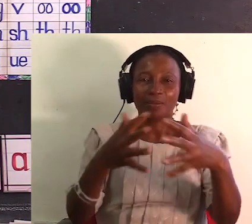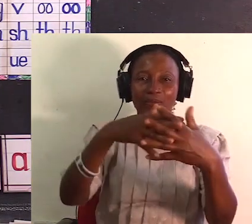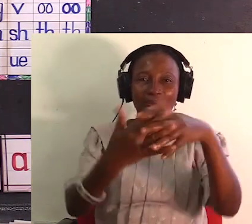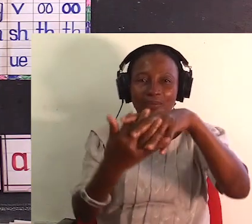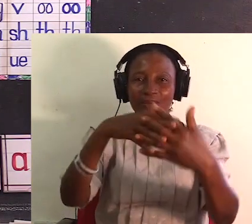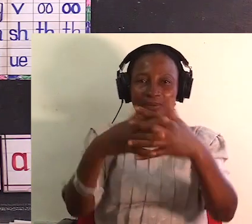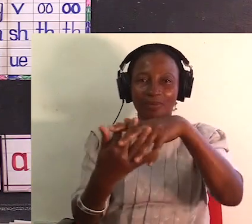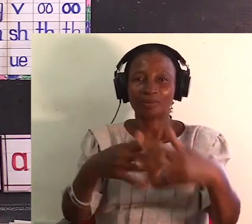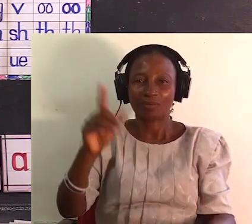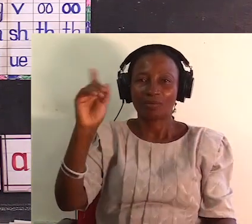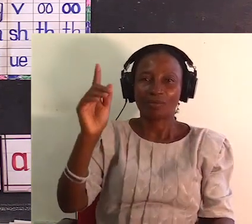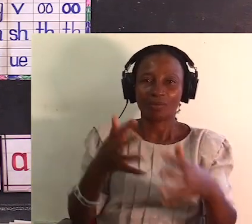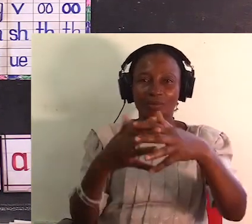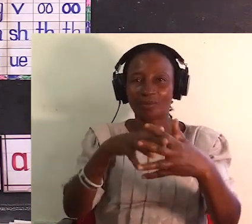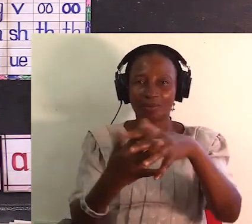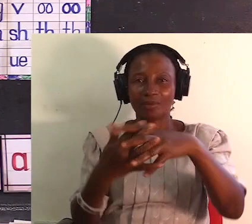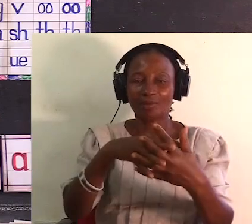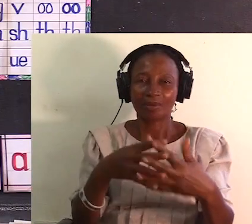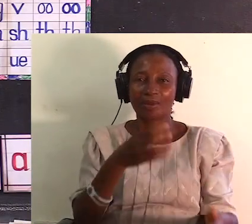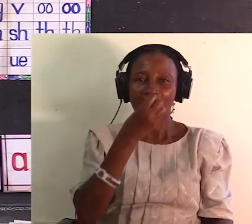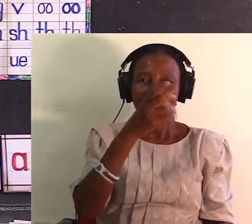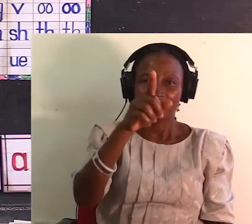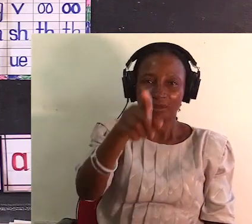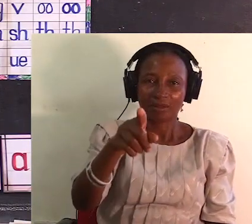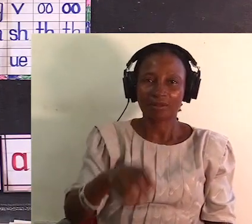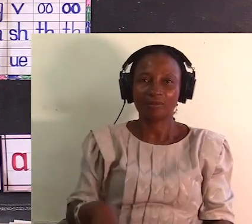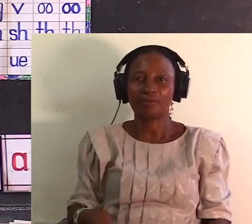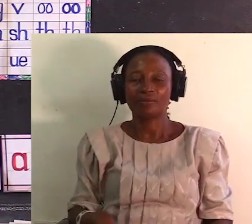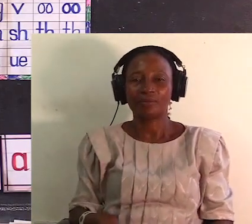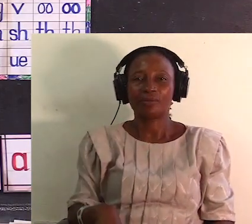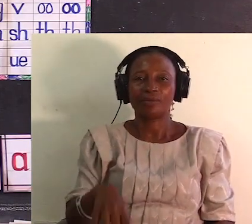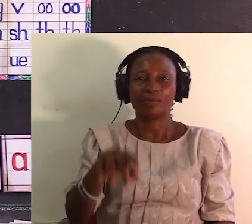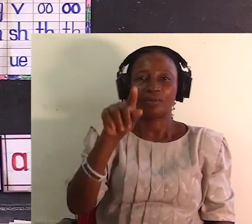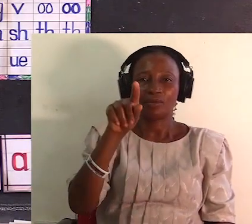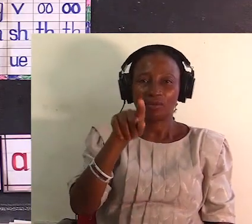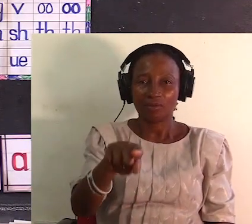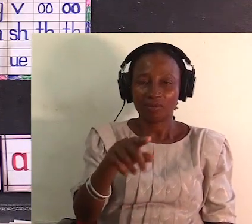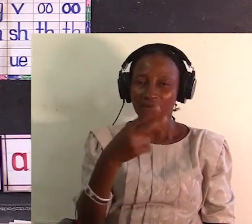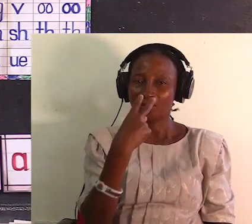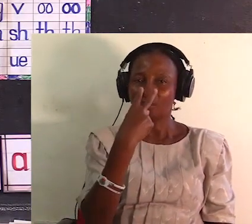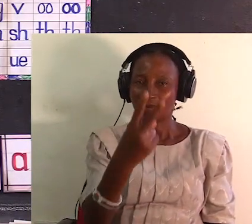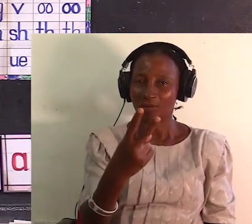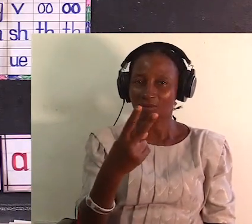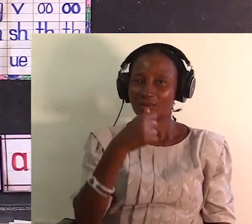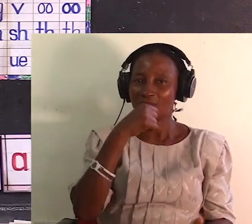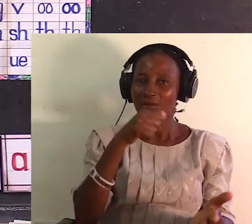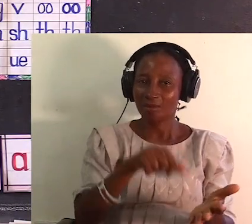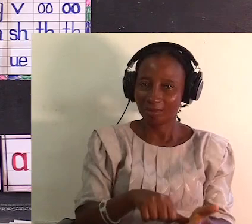And what does blending tells you? Blending tells you that you look at the letter